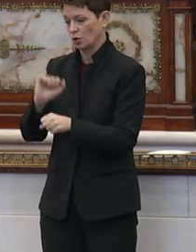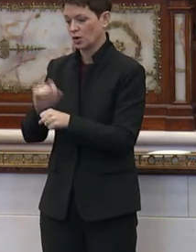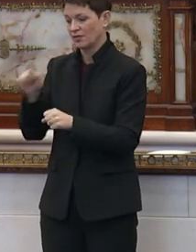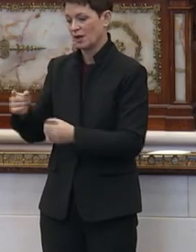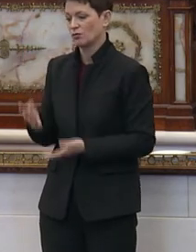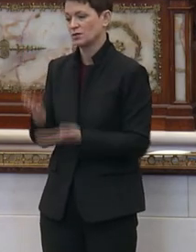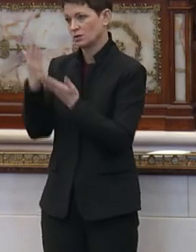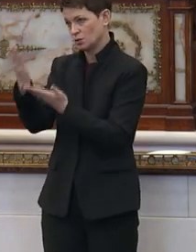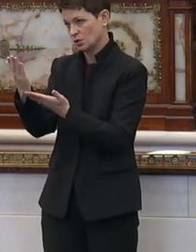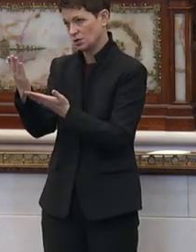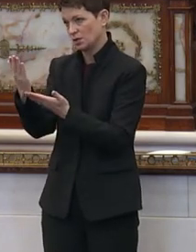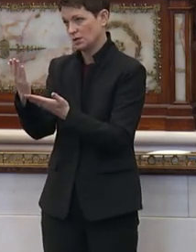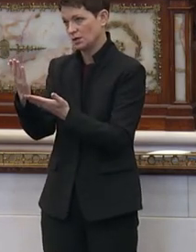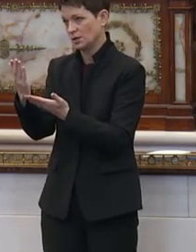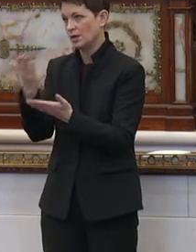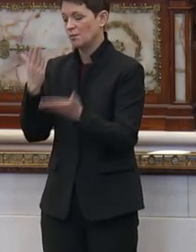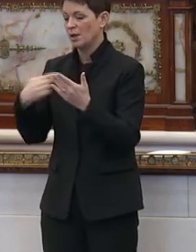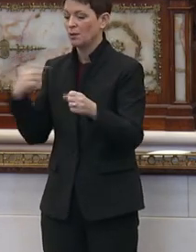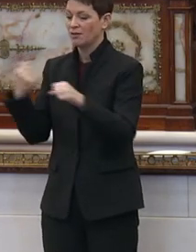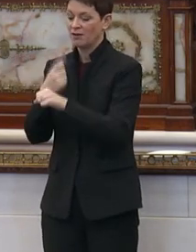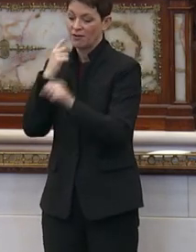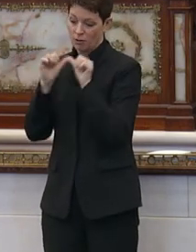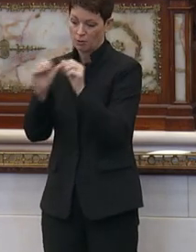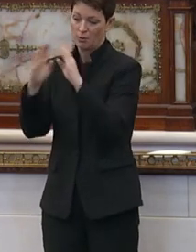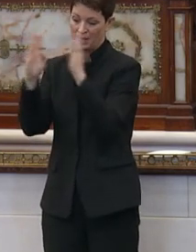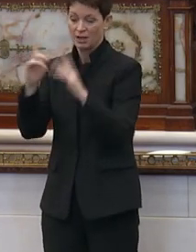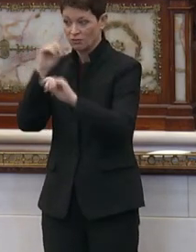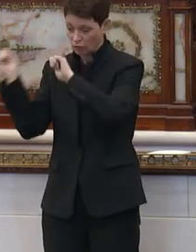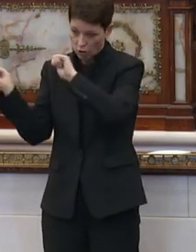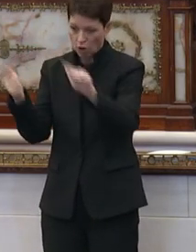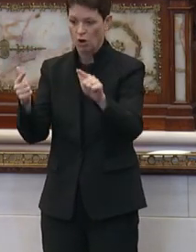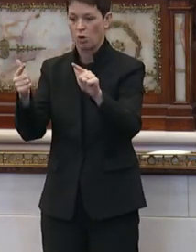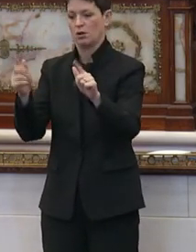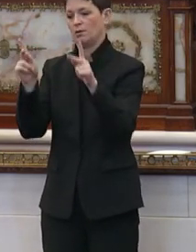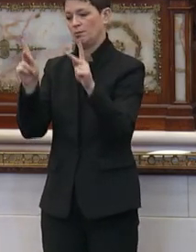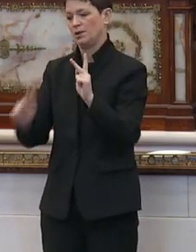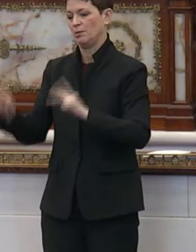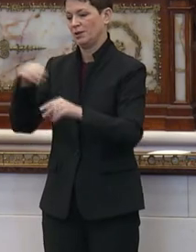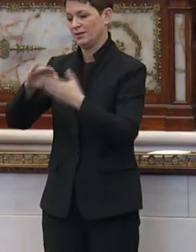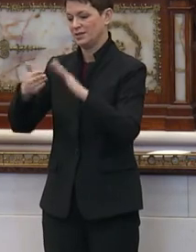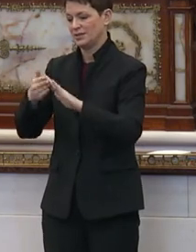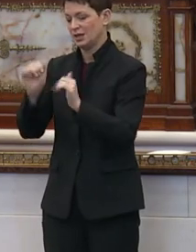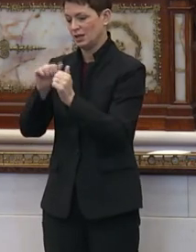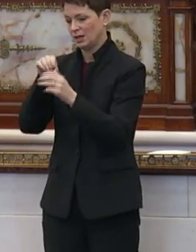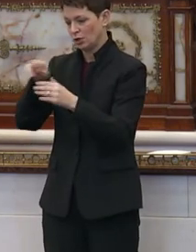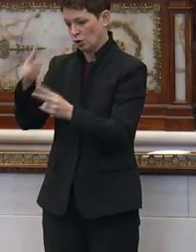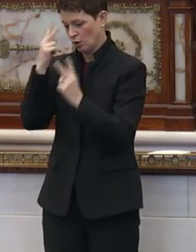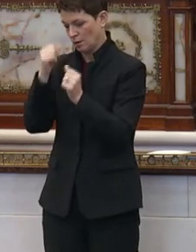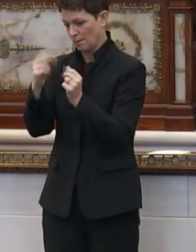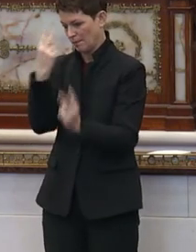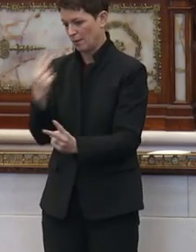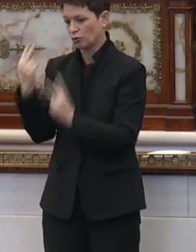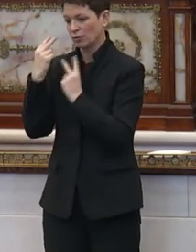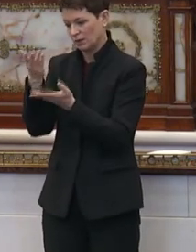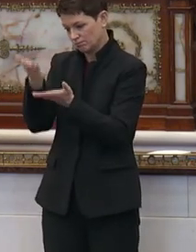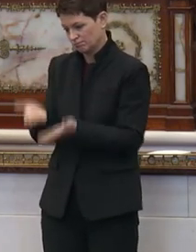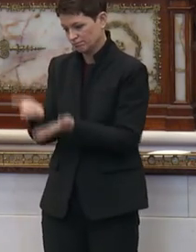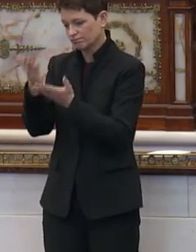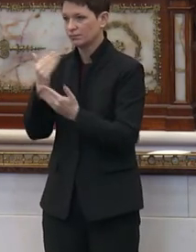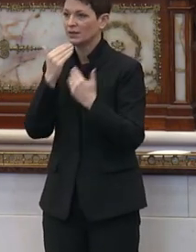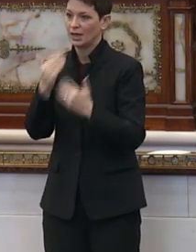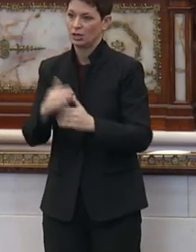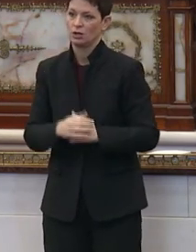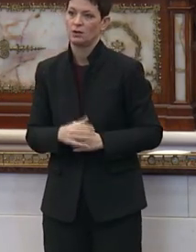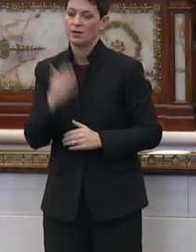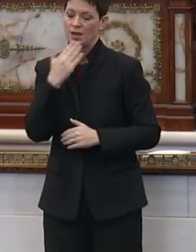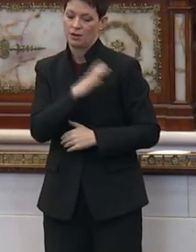this resolution. May we fight for permanent housing for every person in the city in her memory. Thank you.